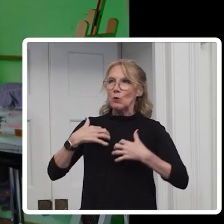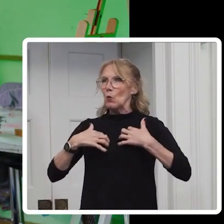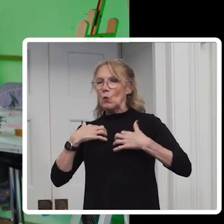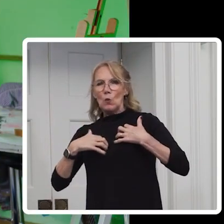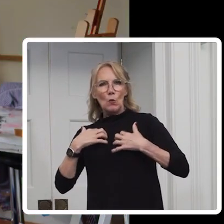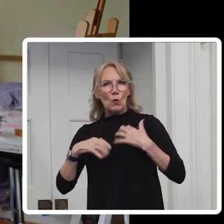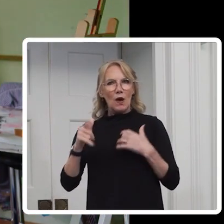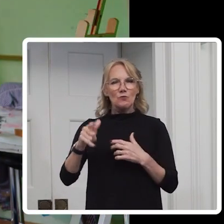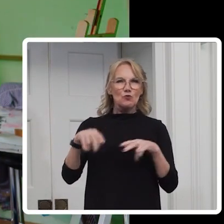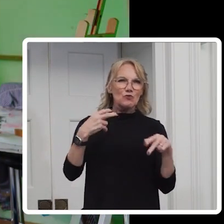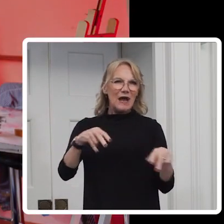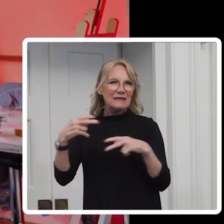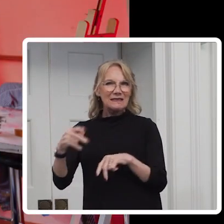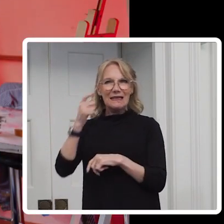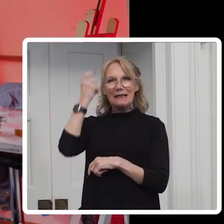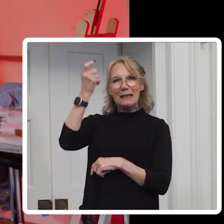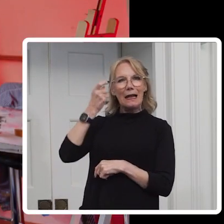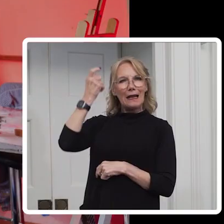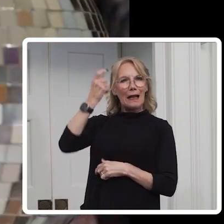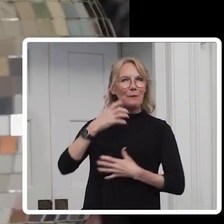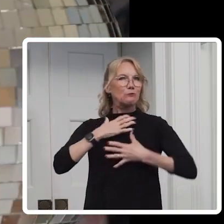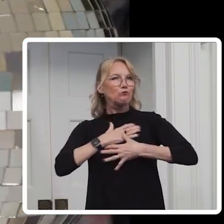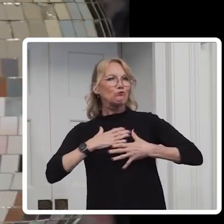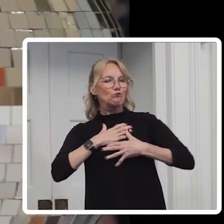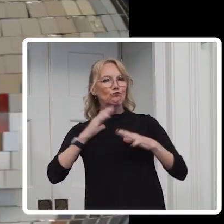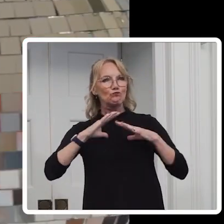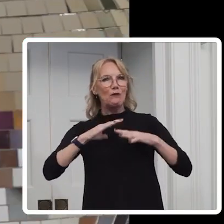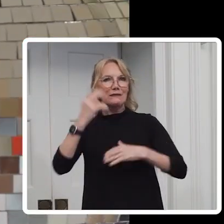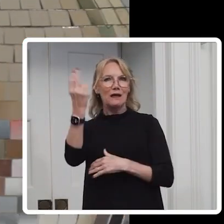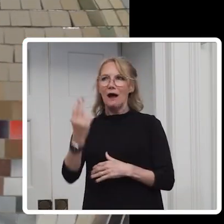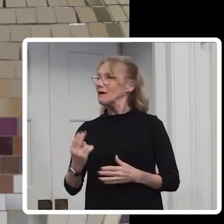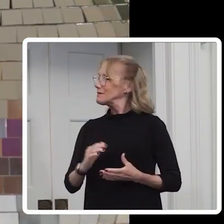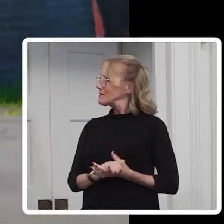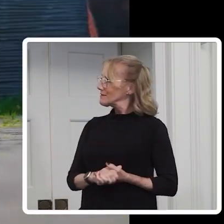inspiration. Do a bit of dancing, a bit of singing. Because it gets me in the mood.